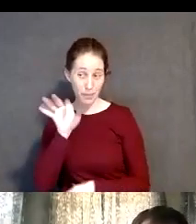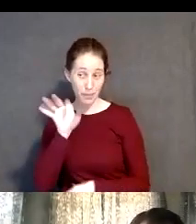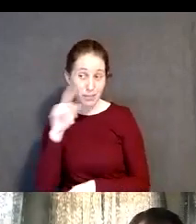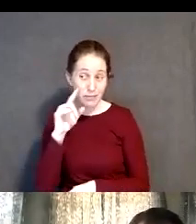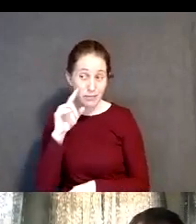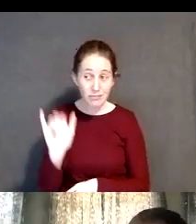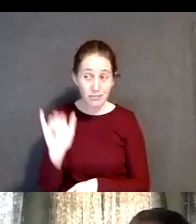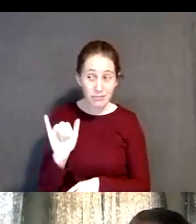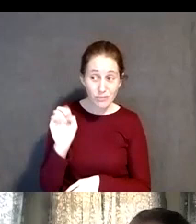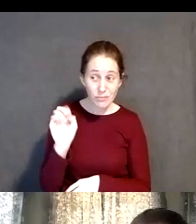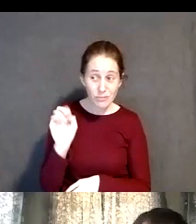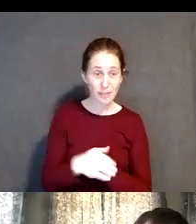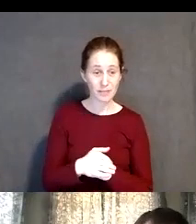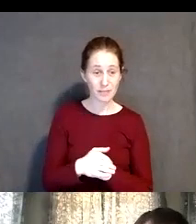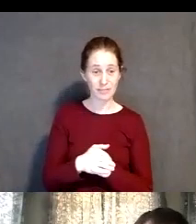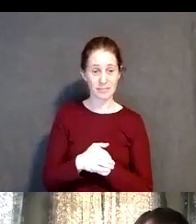Alice.